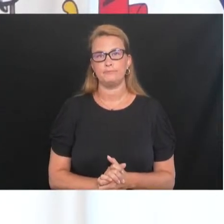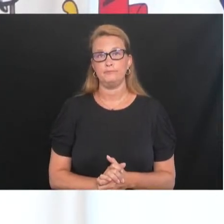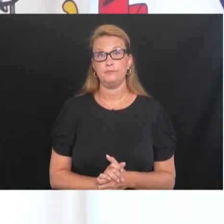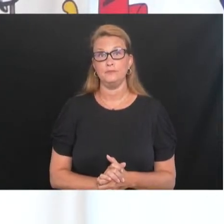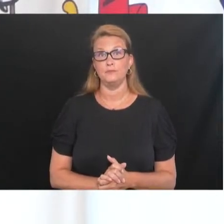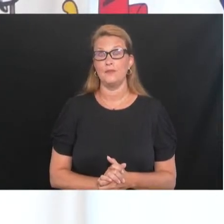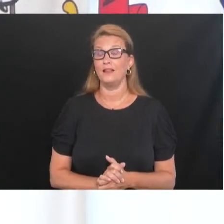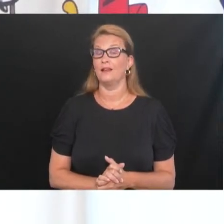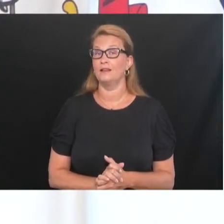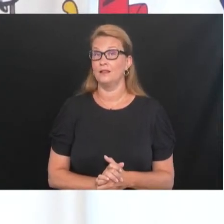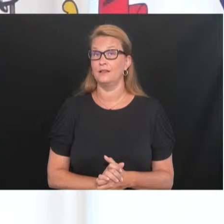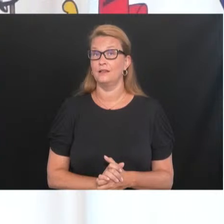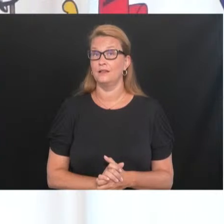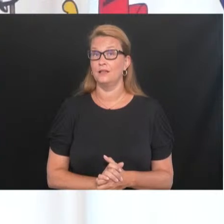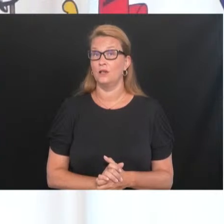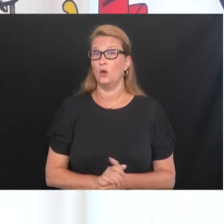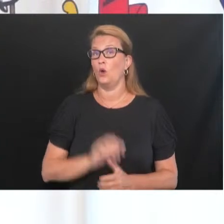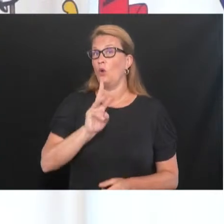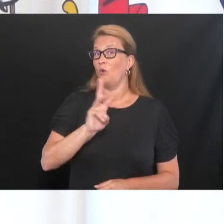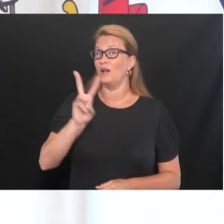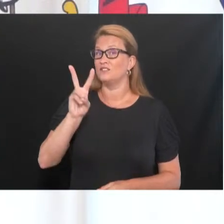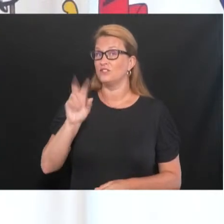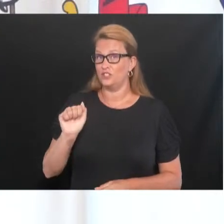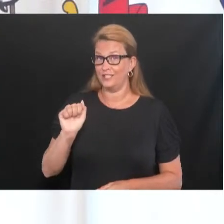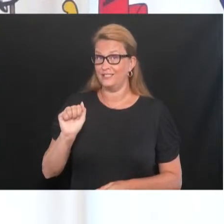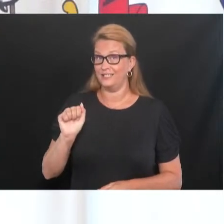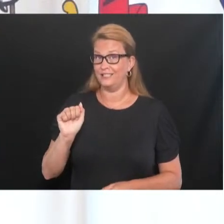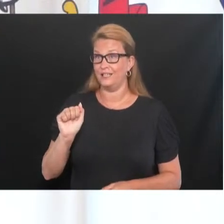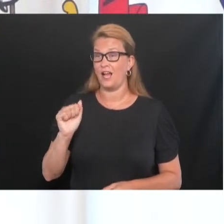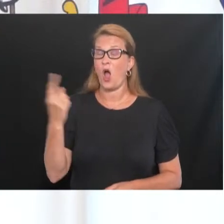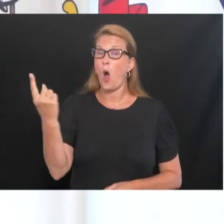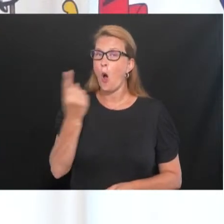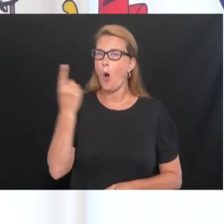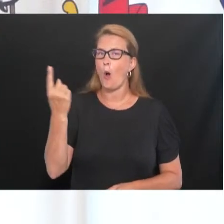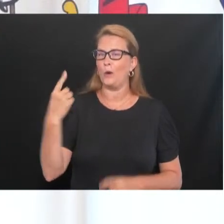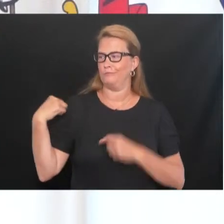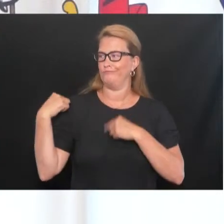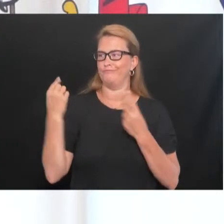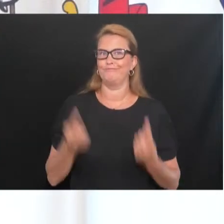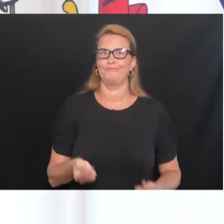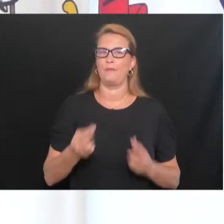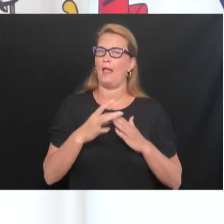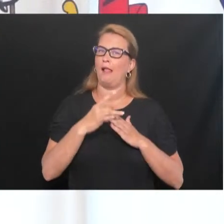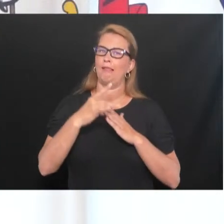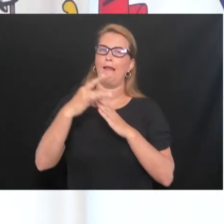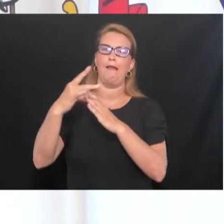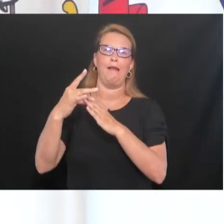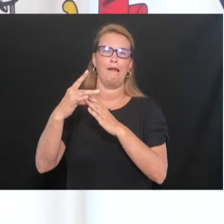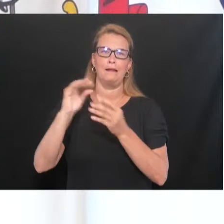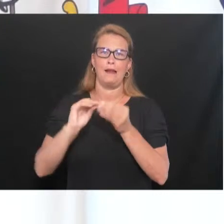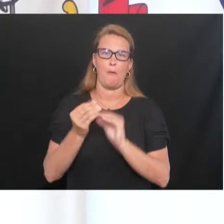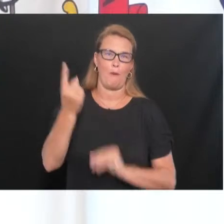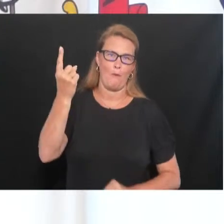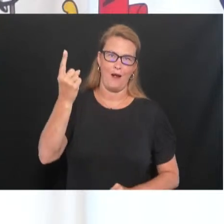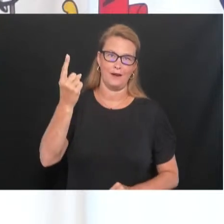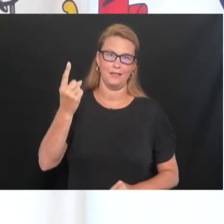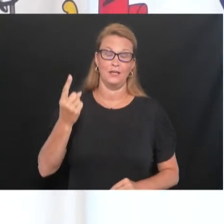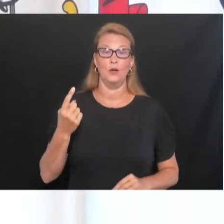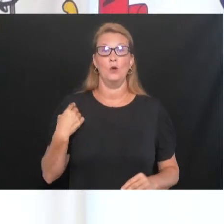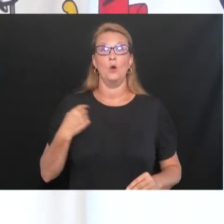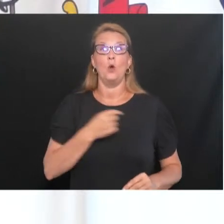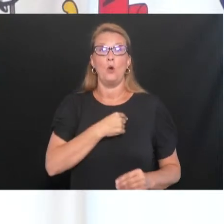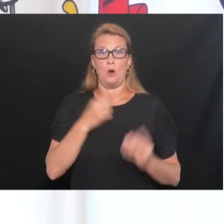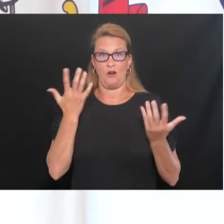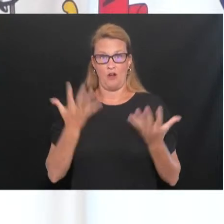that, West Virginia, being the leader that it's been all along, we're in contact with the